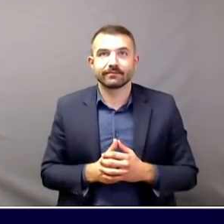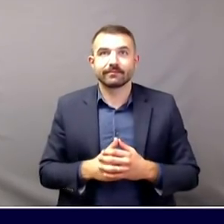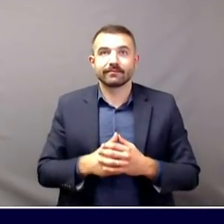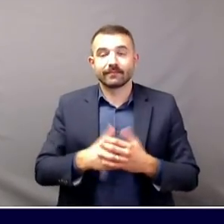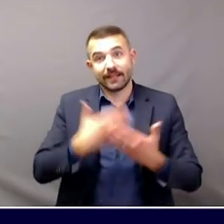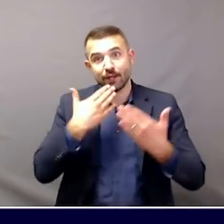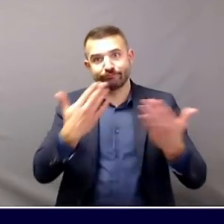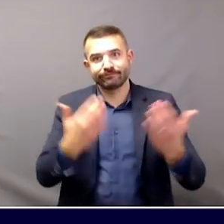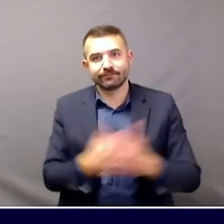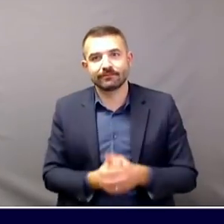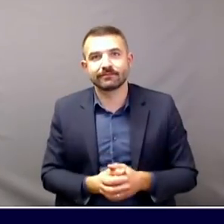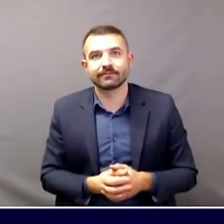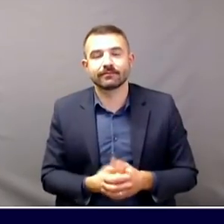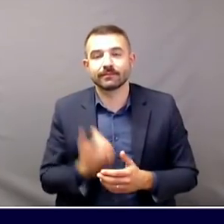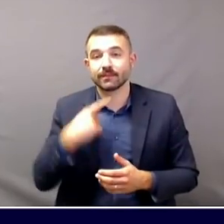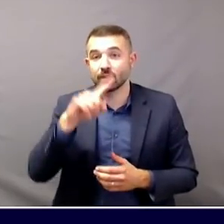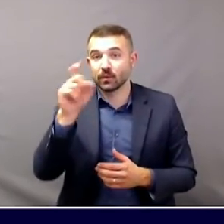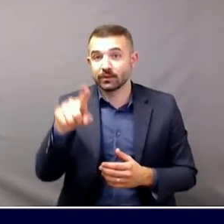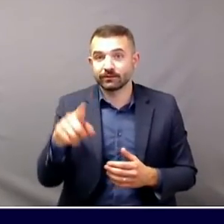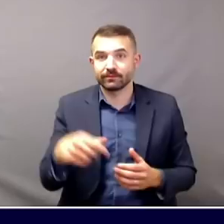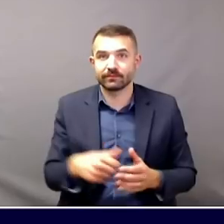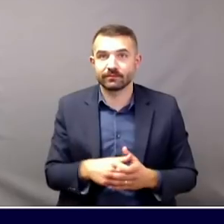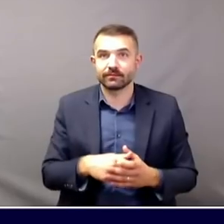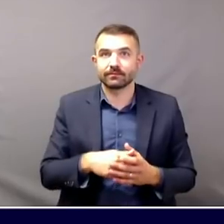My question also pertains to testing.